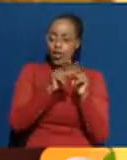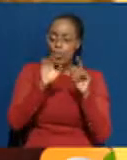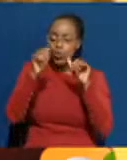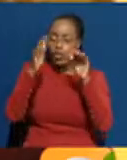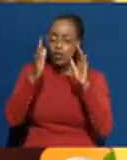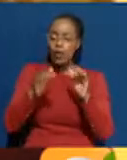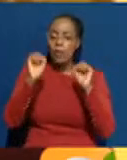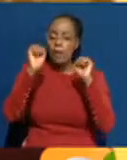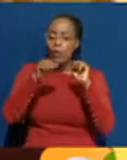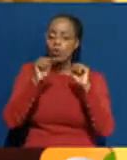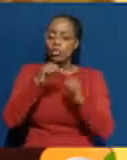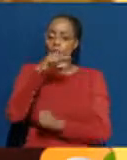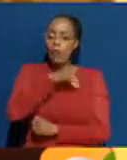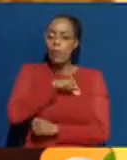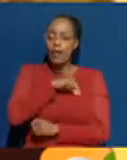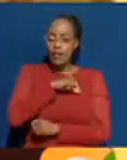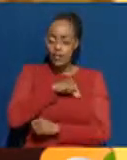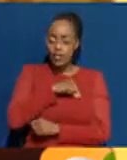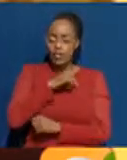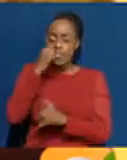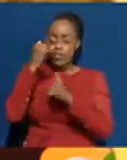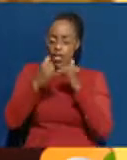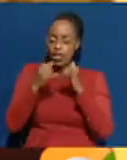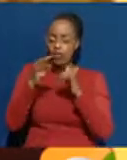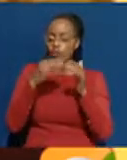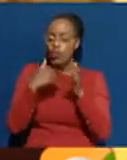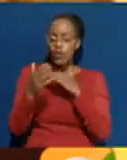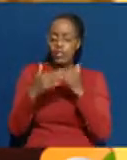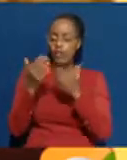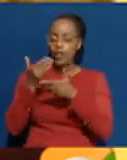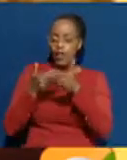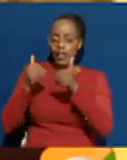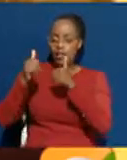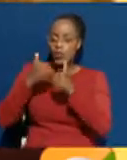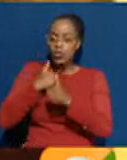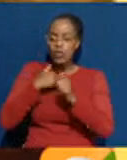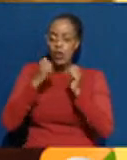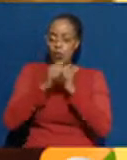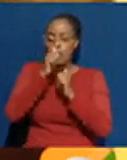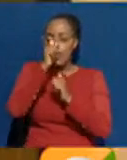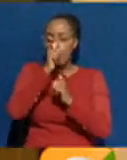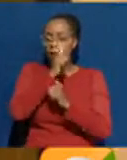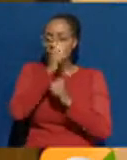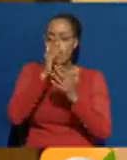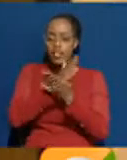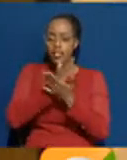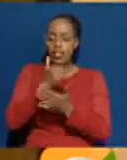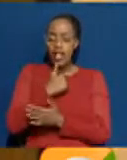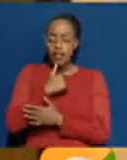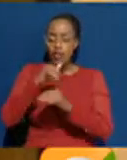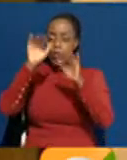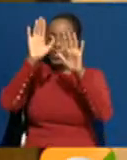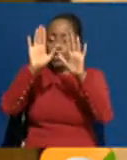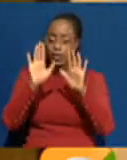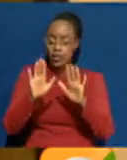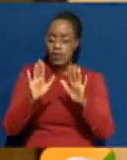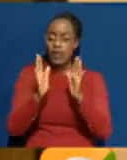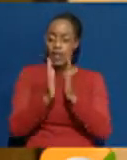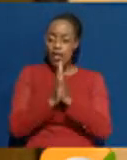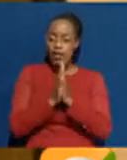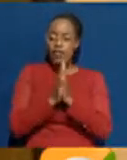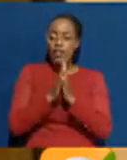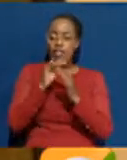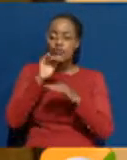farmers are able to benefit at the end of whatever engagements we have with the private sector. With Essence and with the